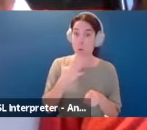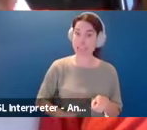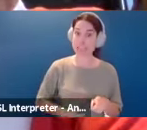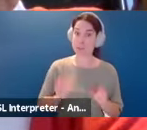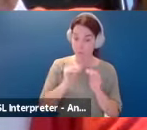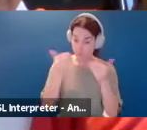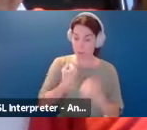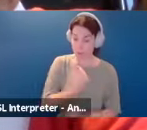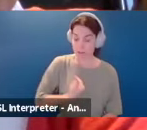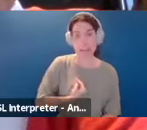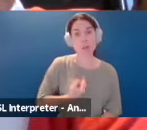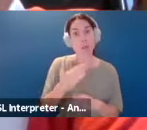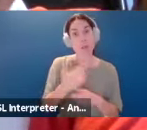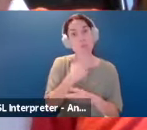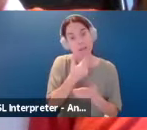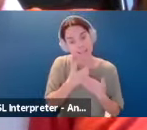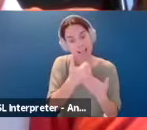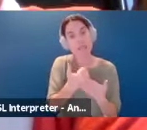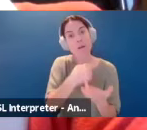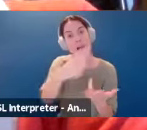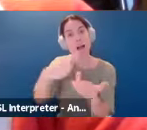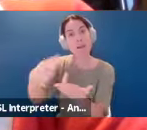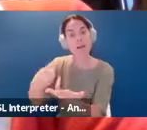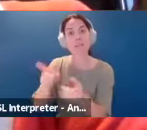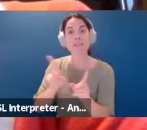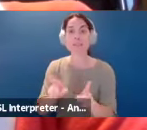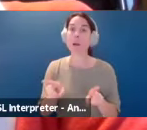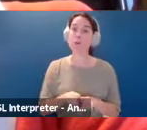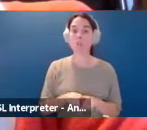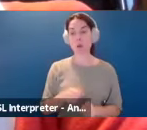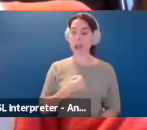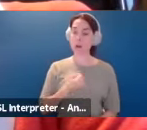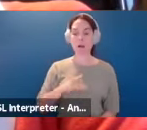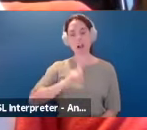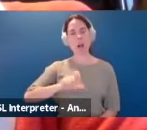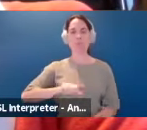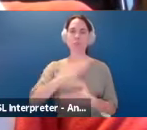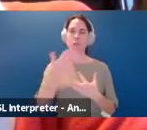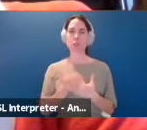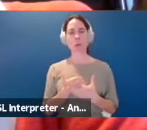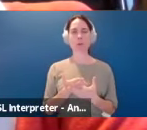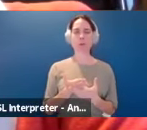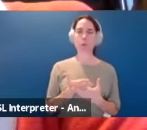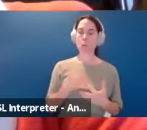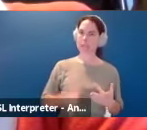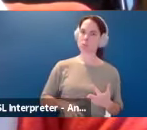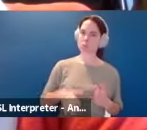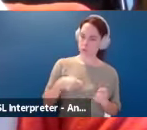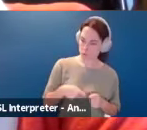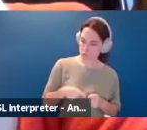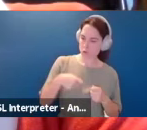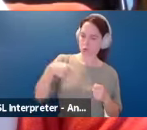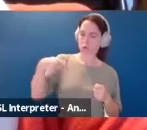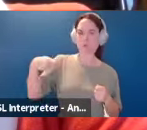our our um comfort zone we need to be more and more um able to make connections